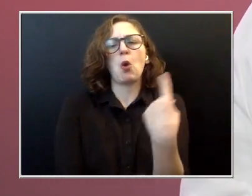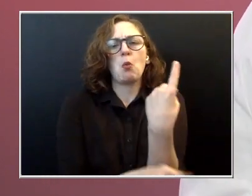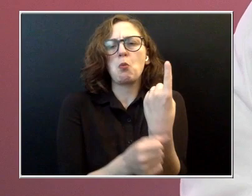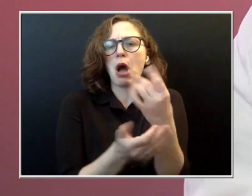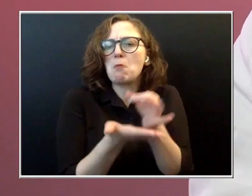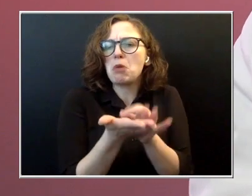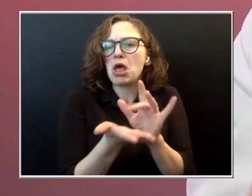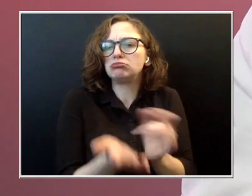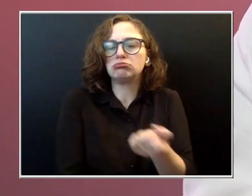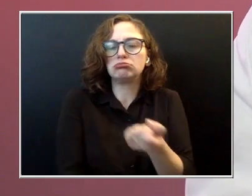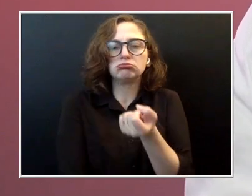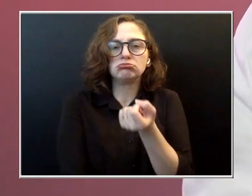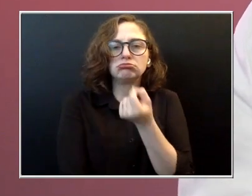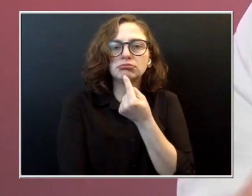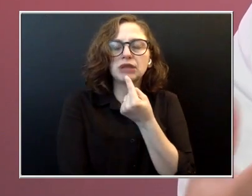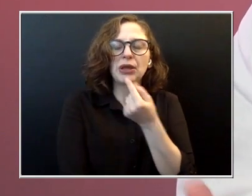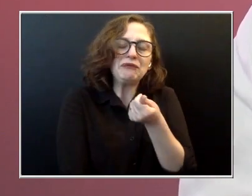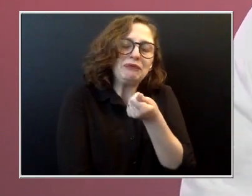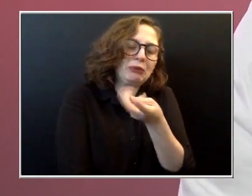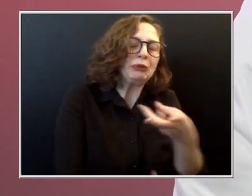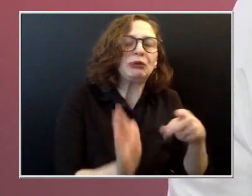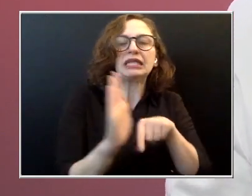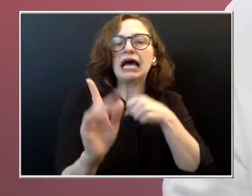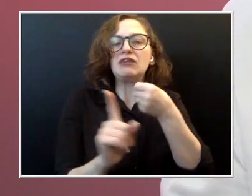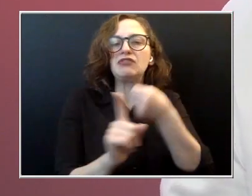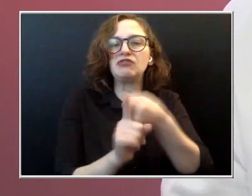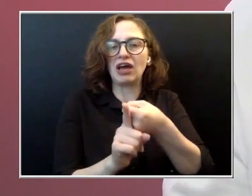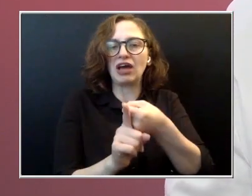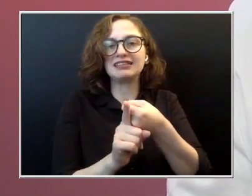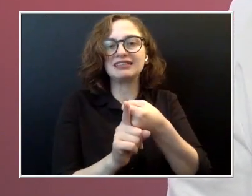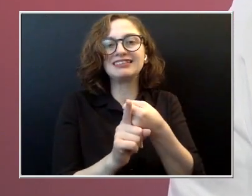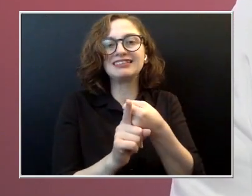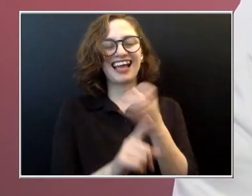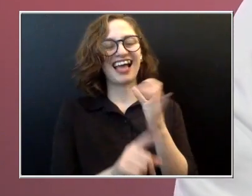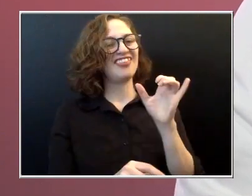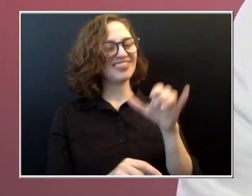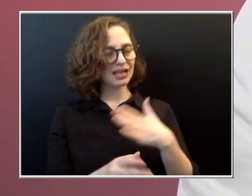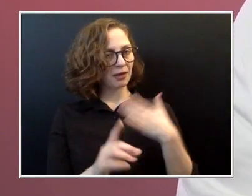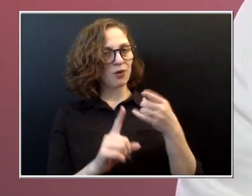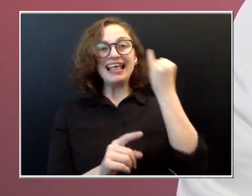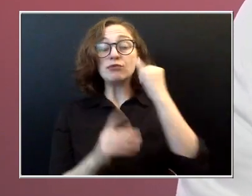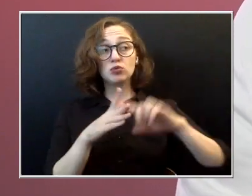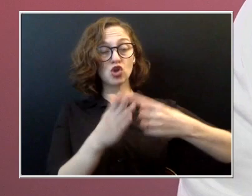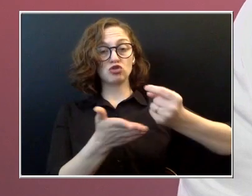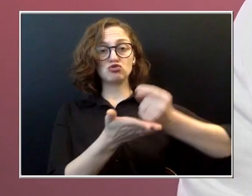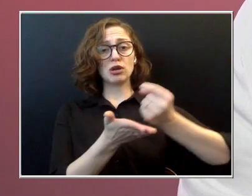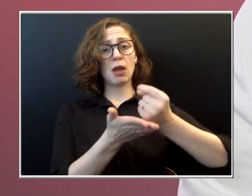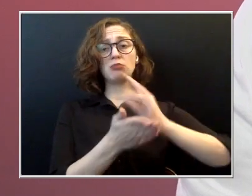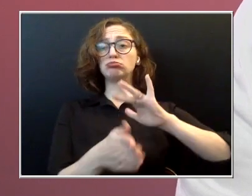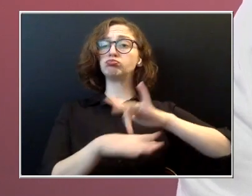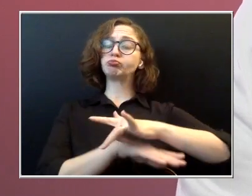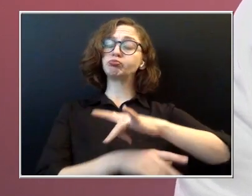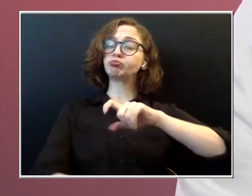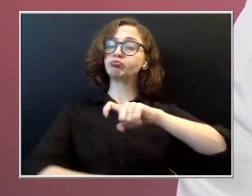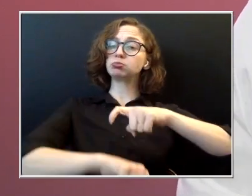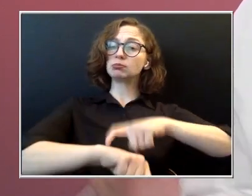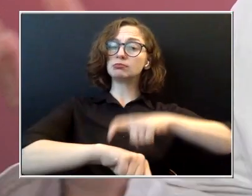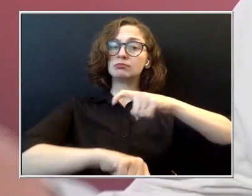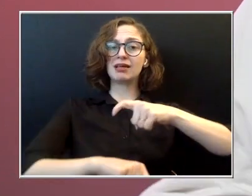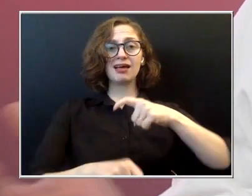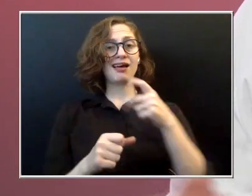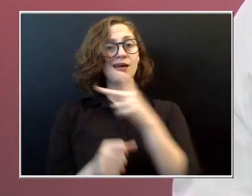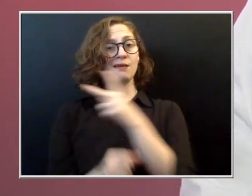that's what I was saying. Generally speaking, if you start treatment on time, patients generally do good and don't need transplant.